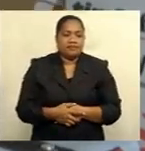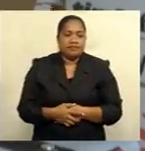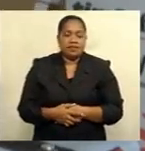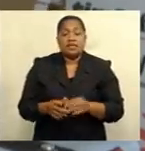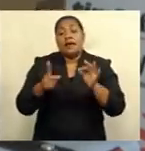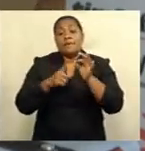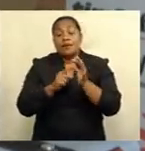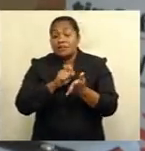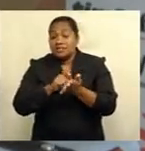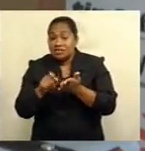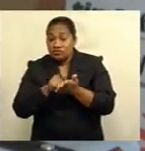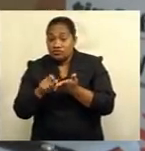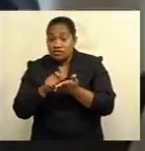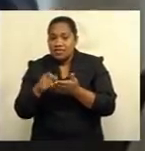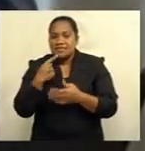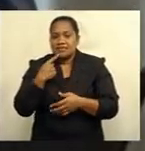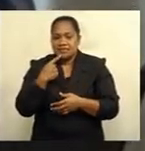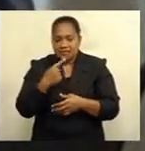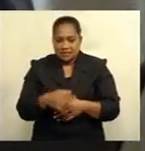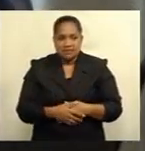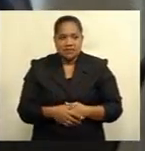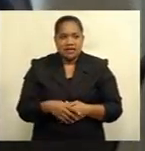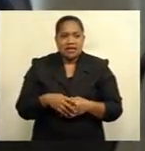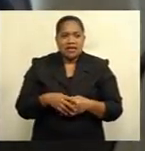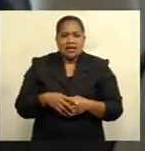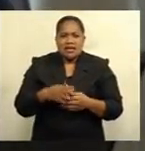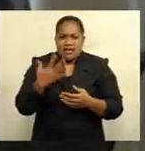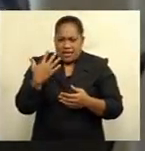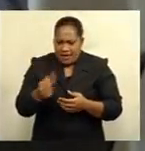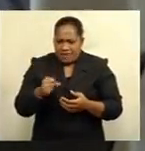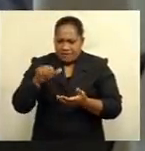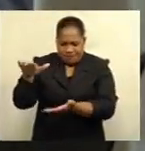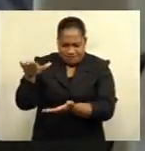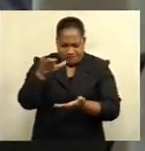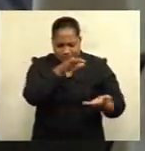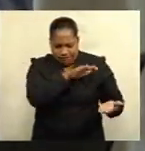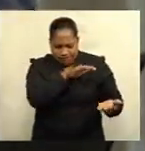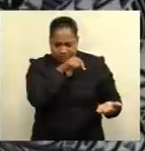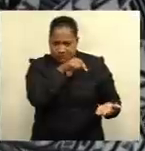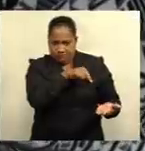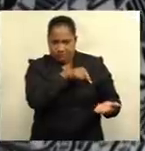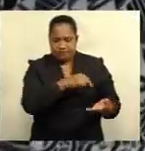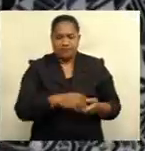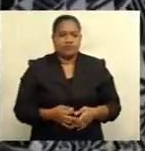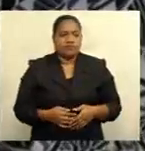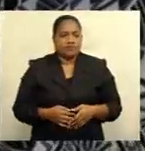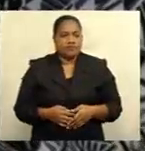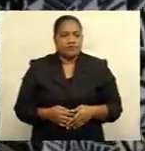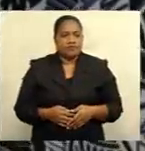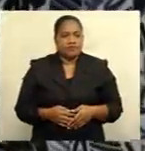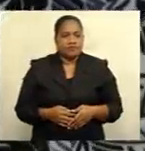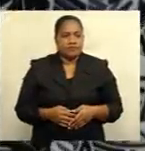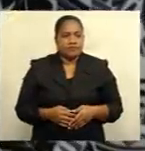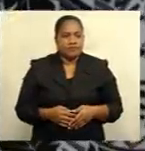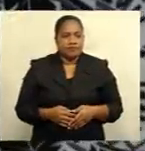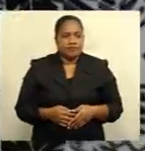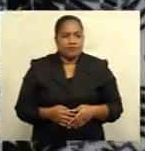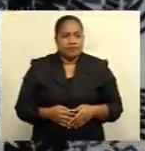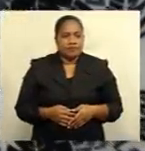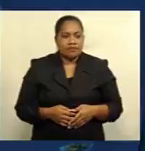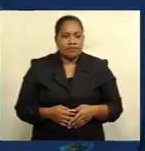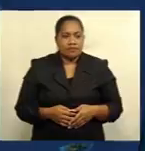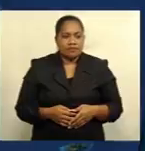the required number of vials of the vaccine has been put aside. There's initial indication that we probably will be able